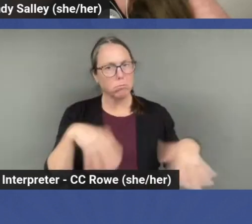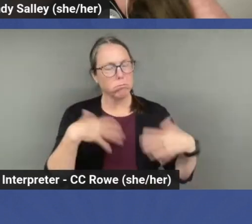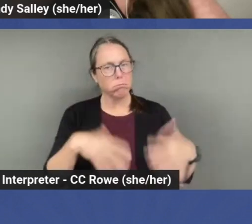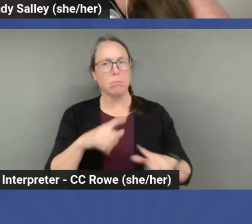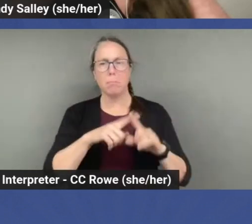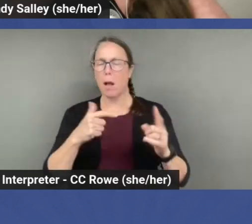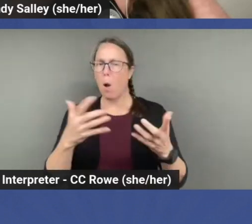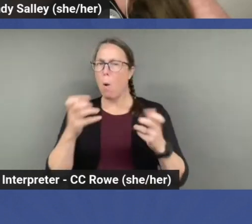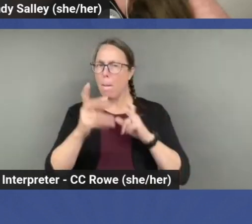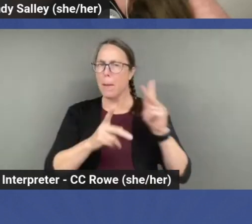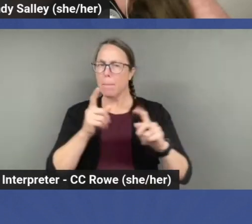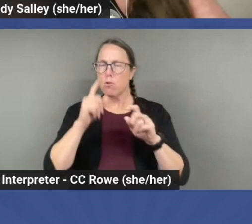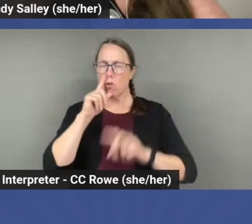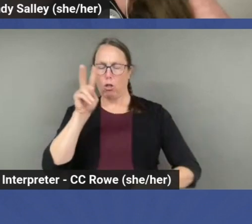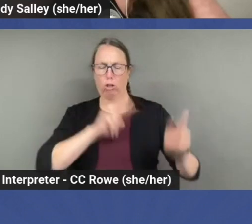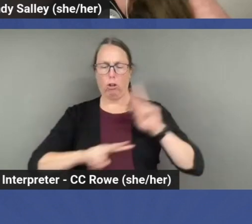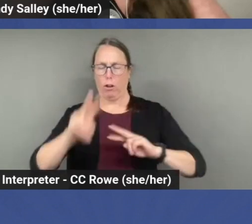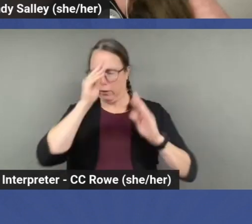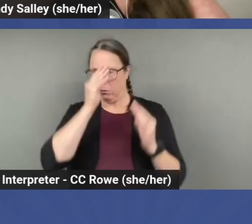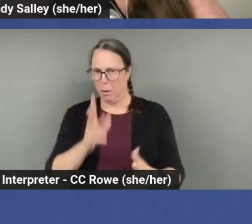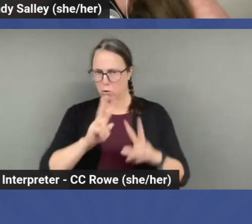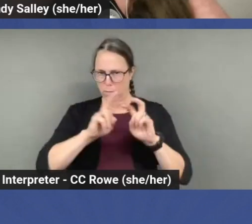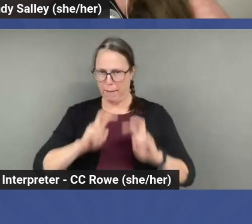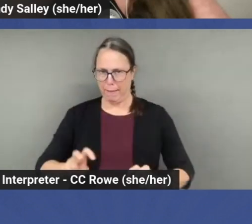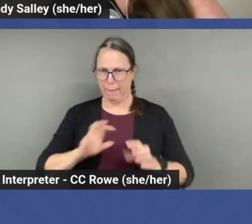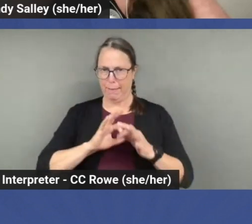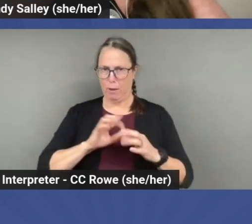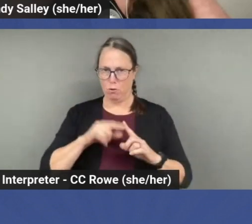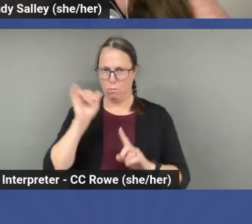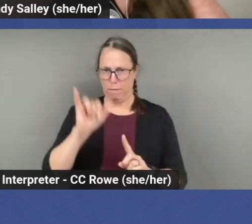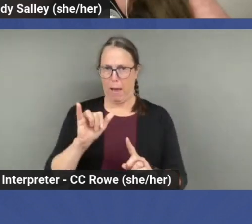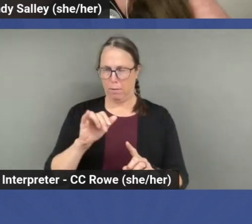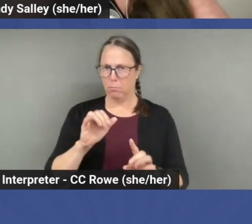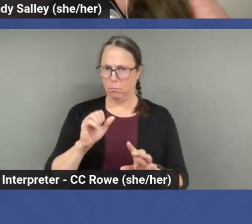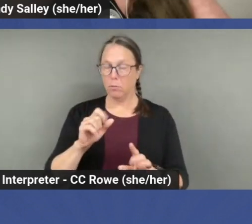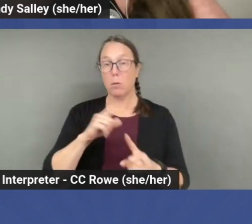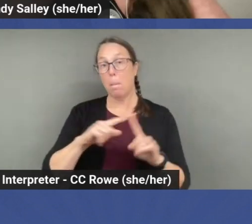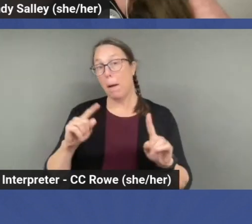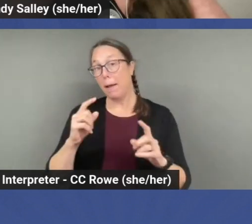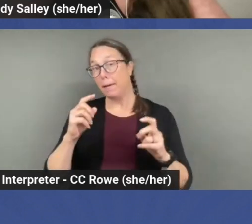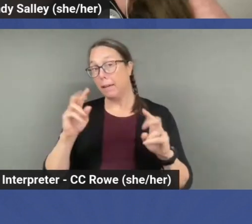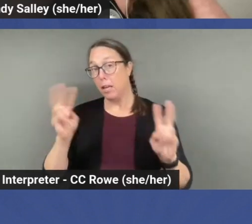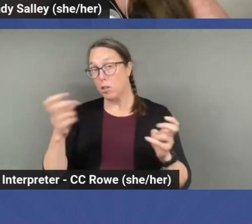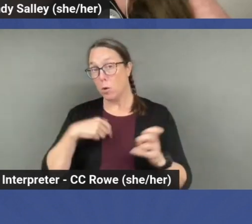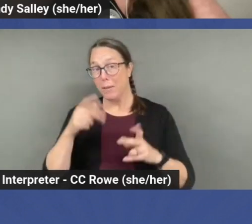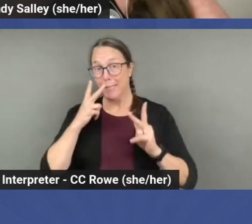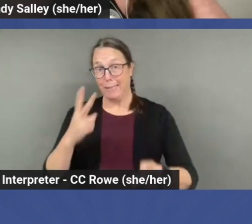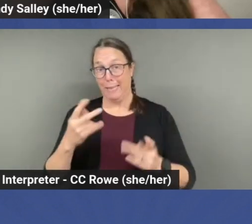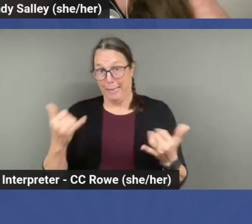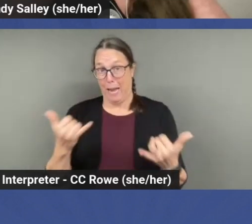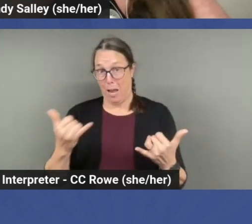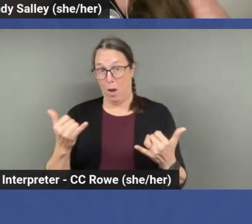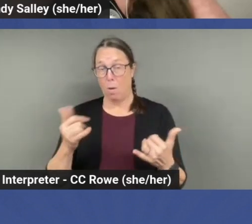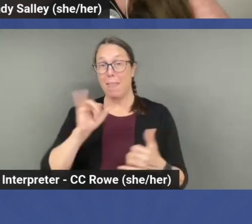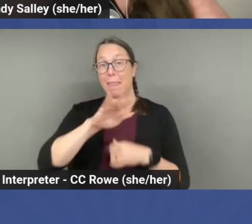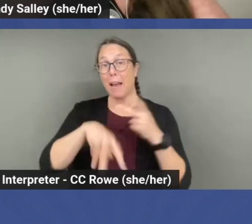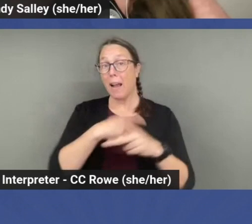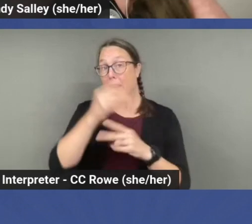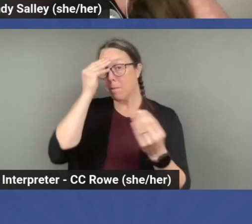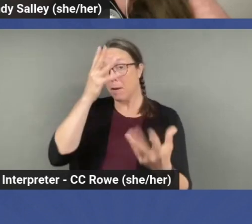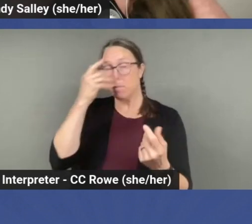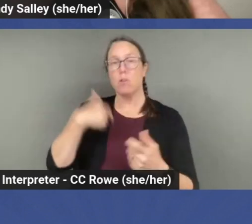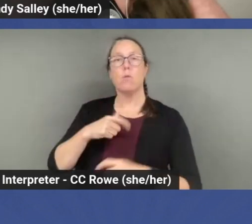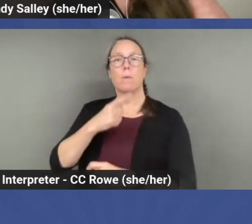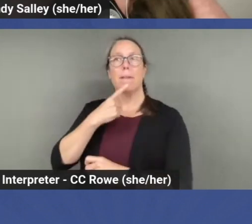see information. A lot of what the issue is right now is that we're putting those kinds of information in the hands of big